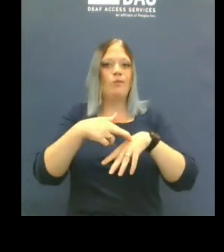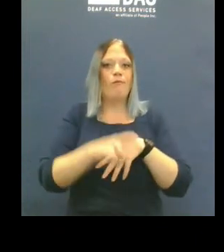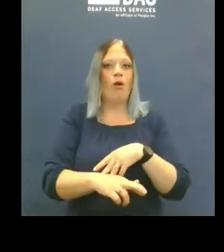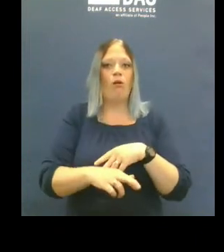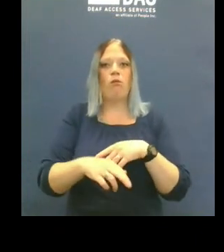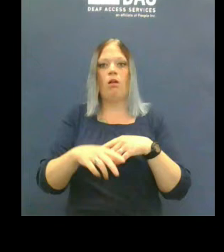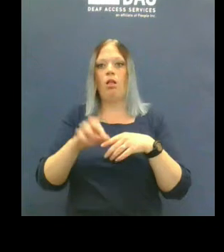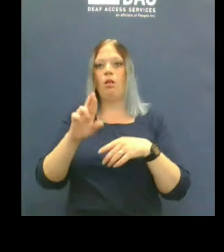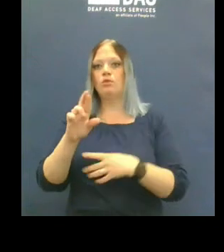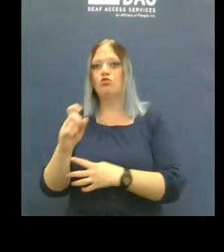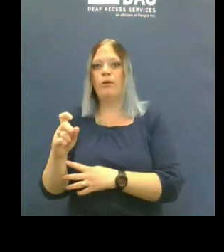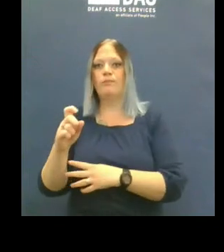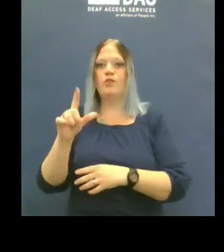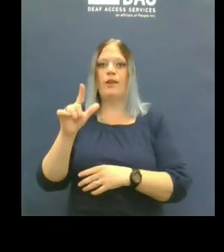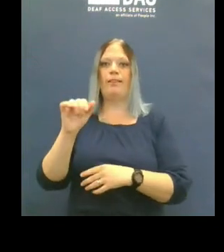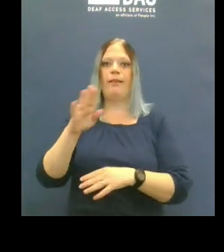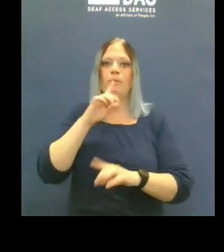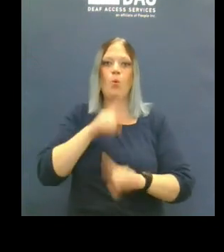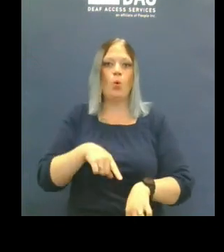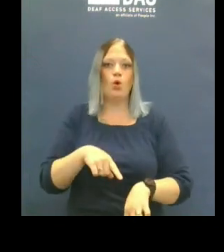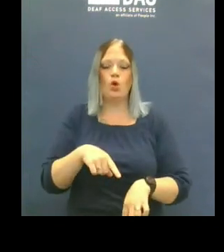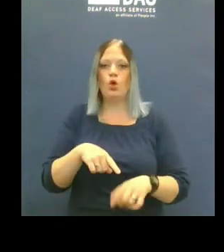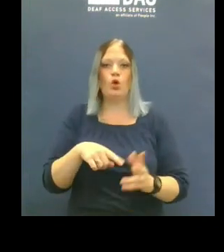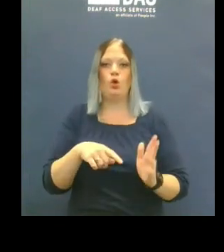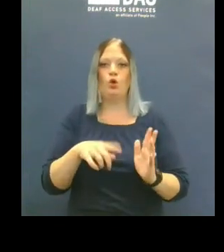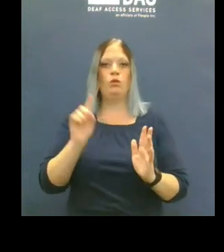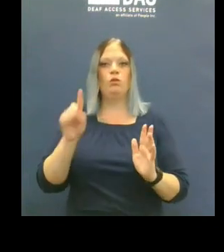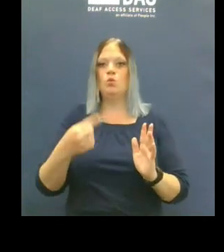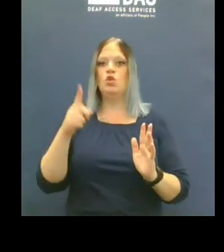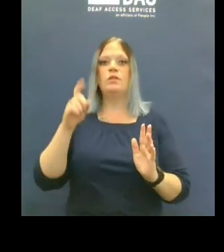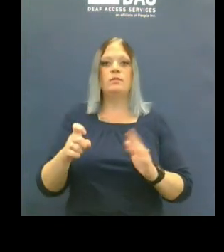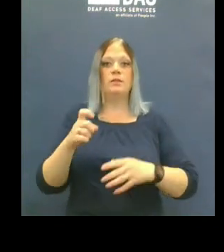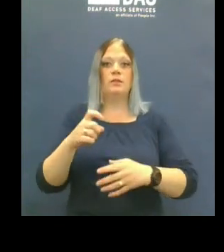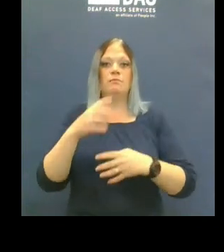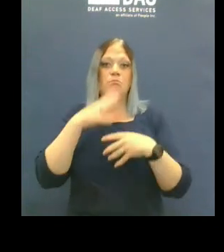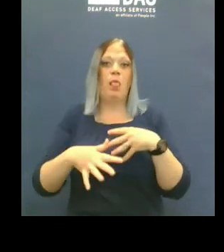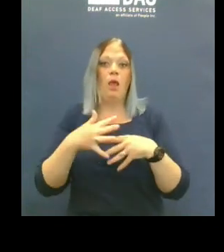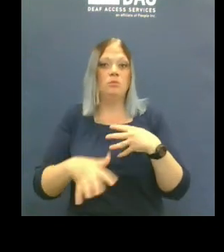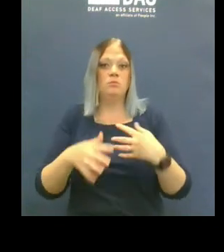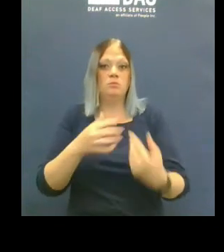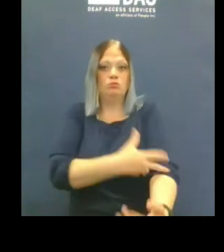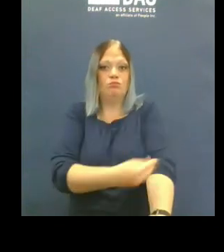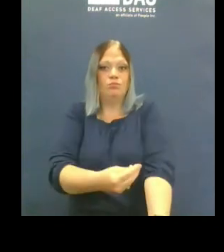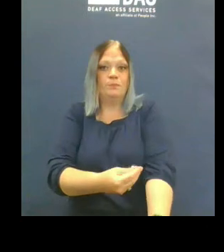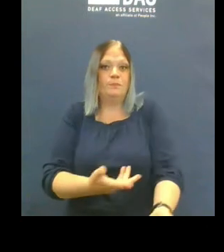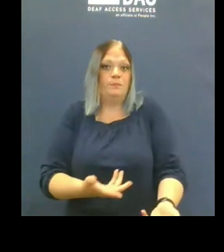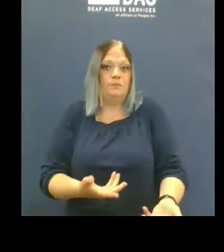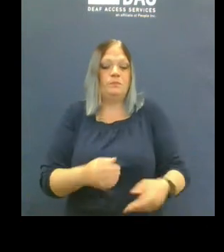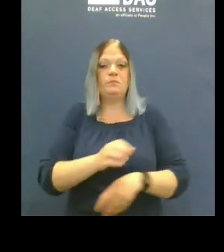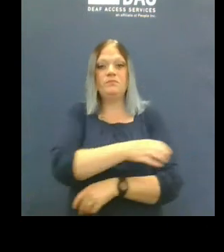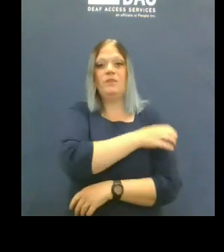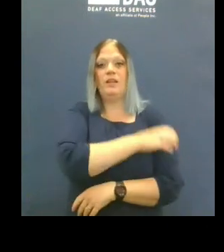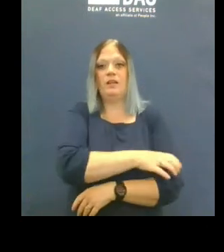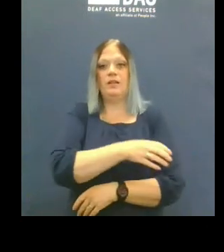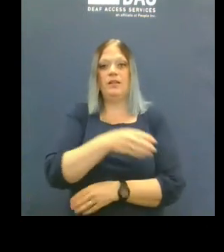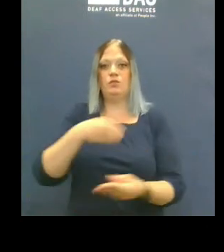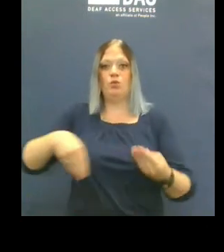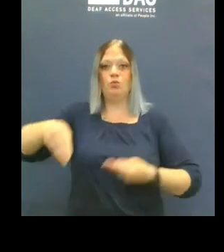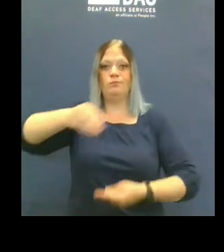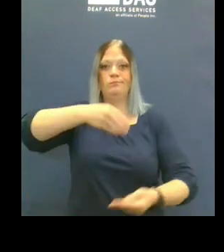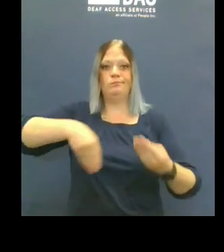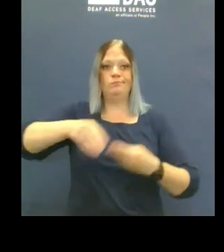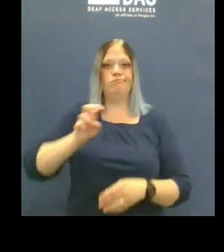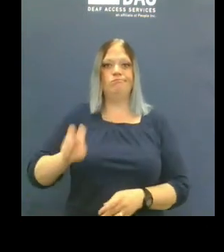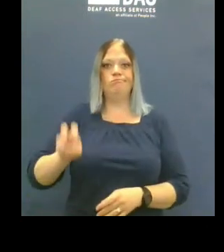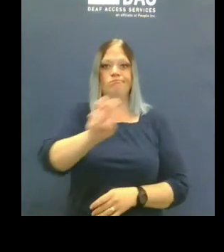from a healthcare provider. You don't need any referral. All you need is blood that we can draw. The clinics are rotating throughout